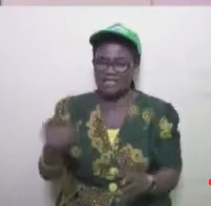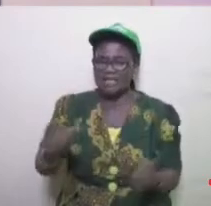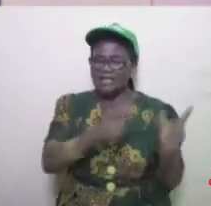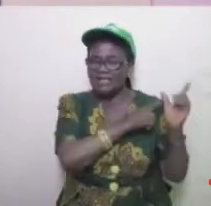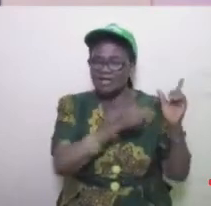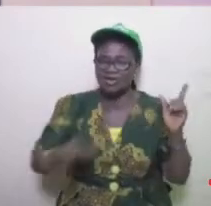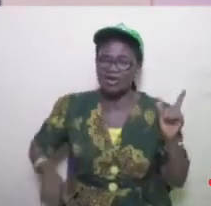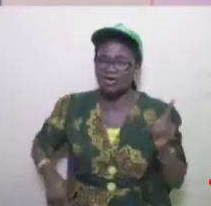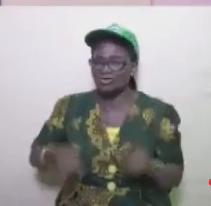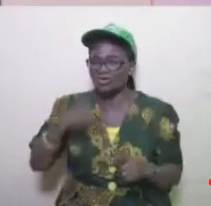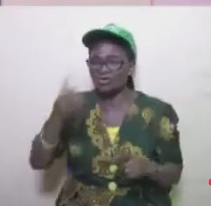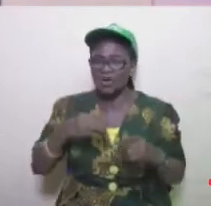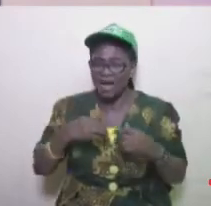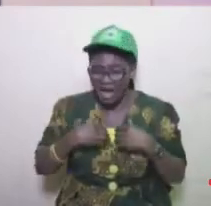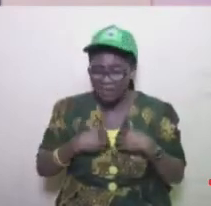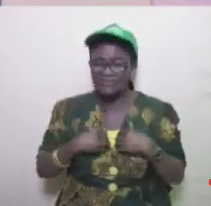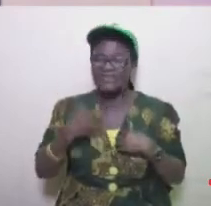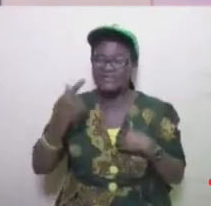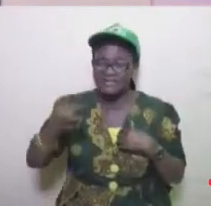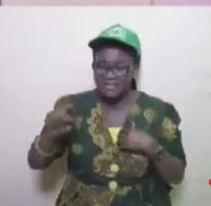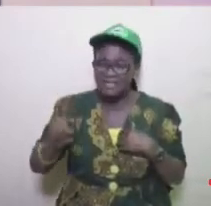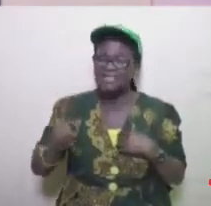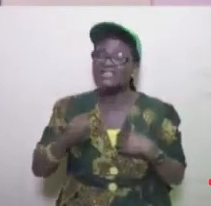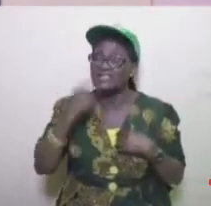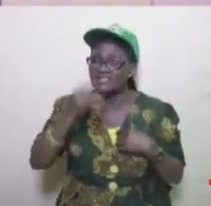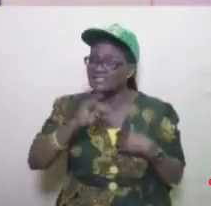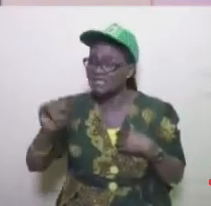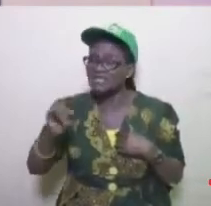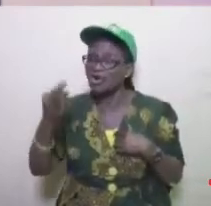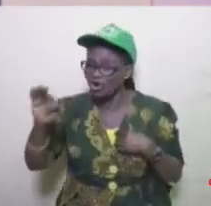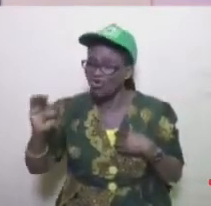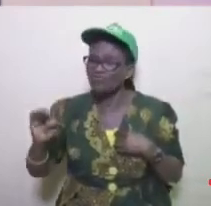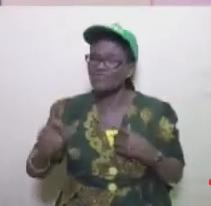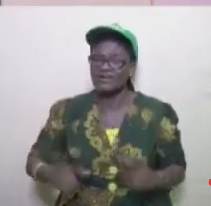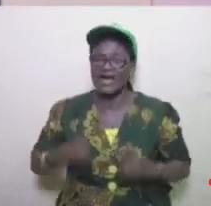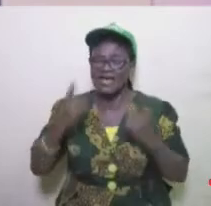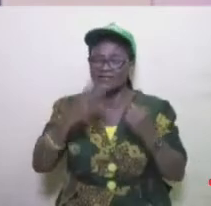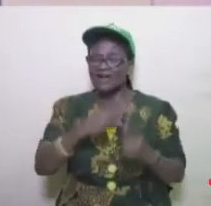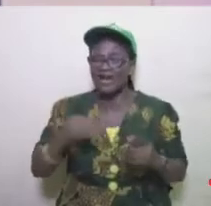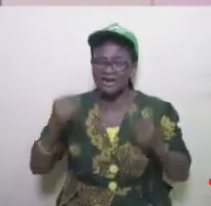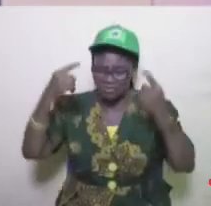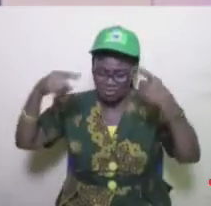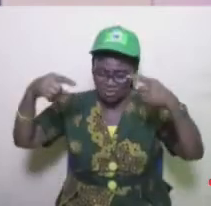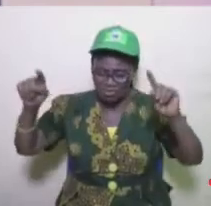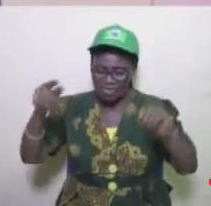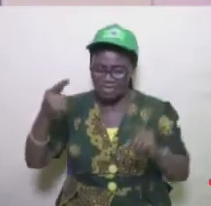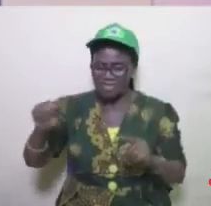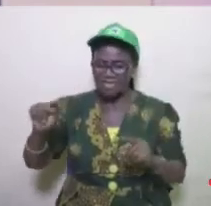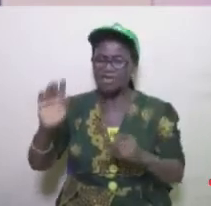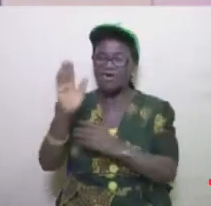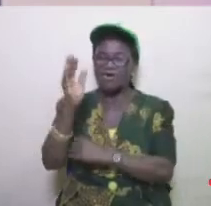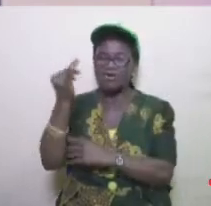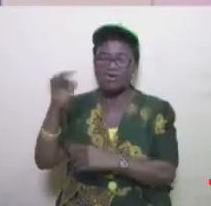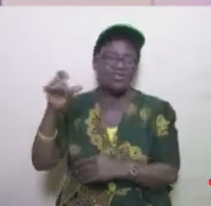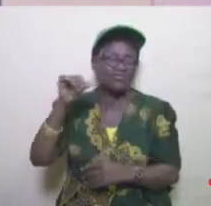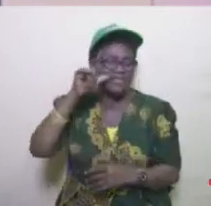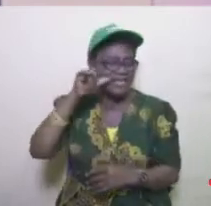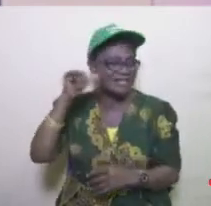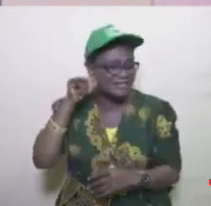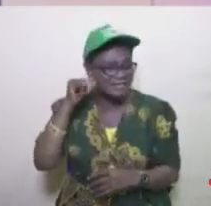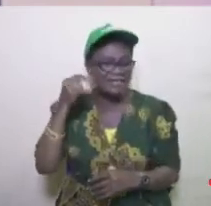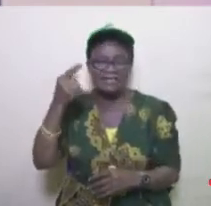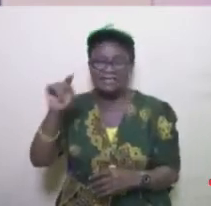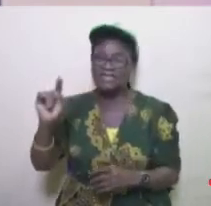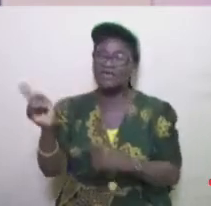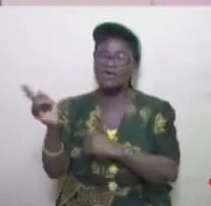the verdict of life and success, the God of yesterday, the God